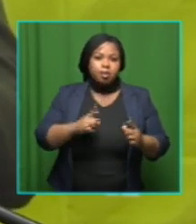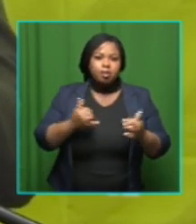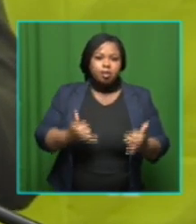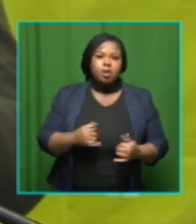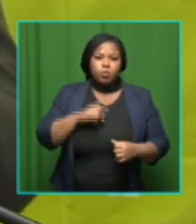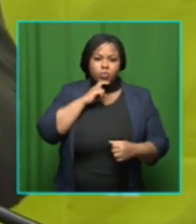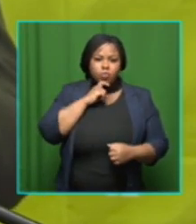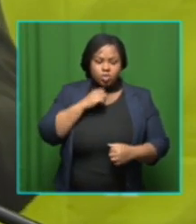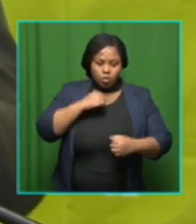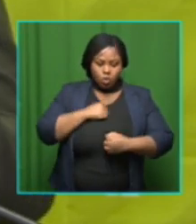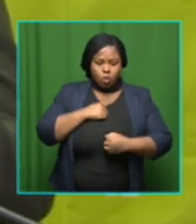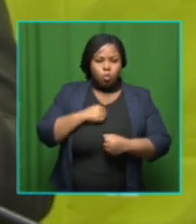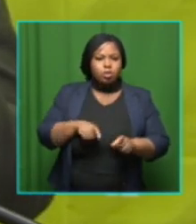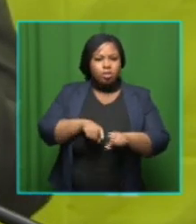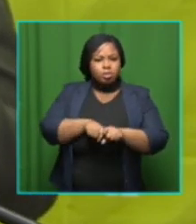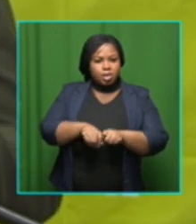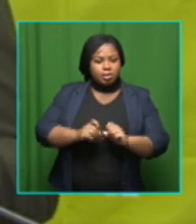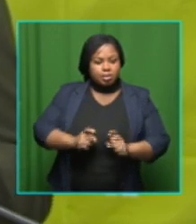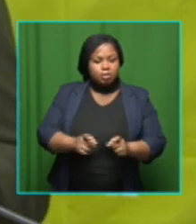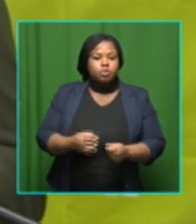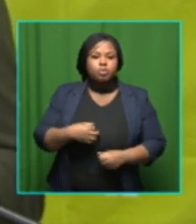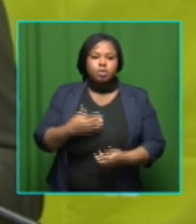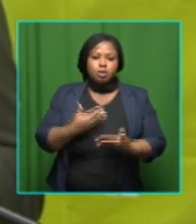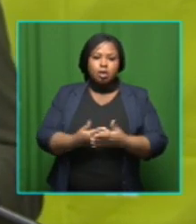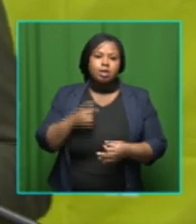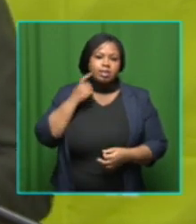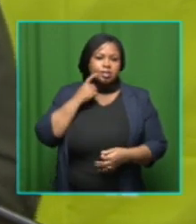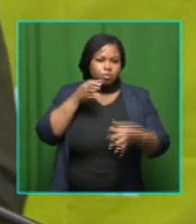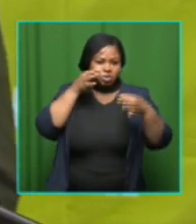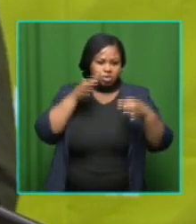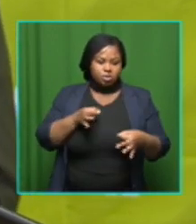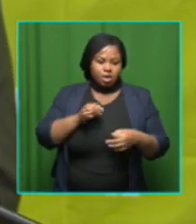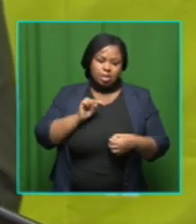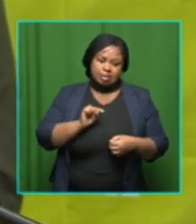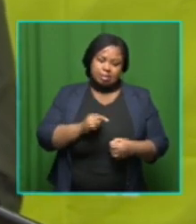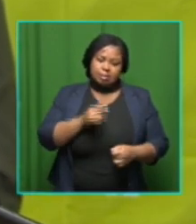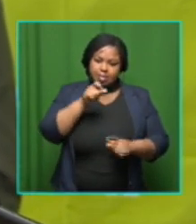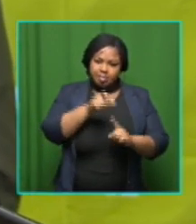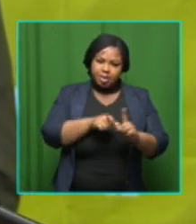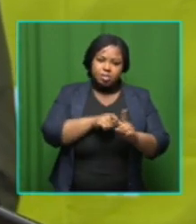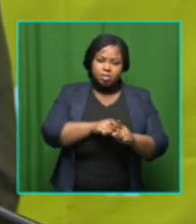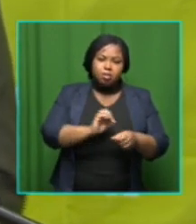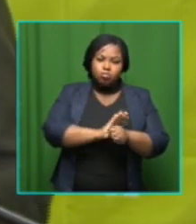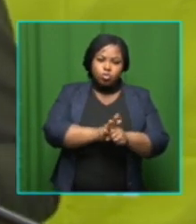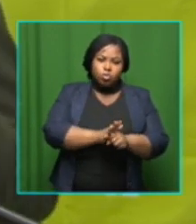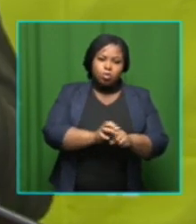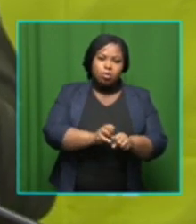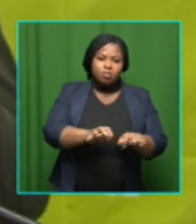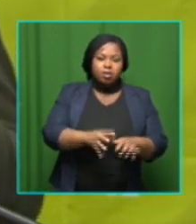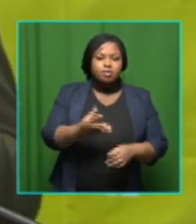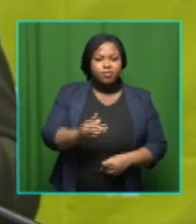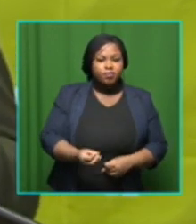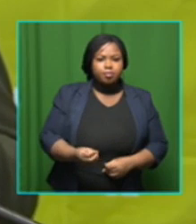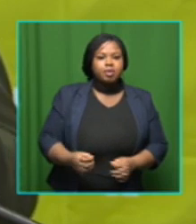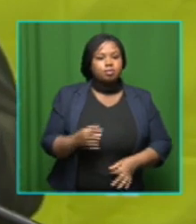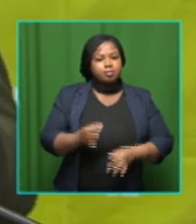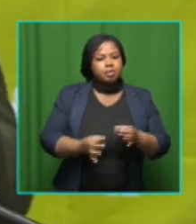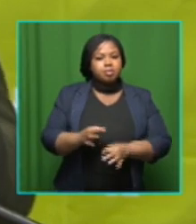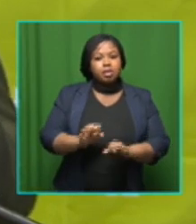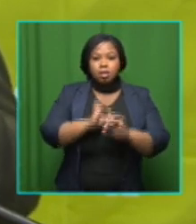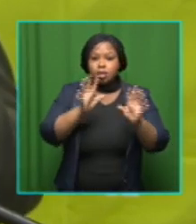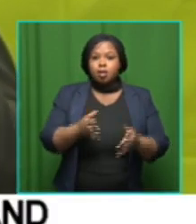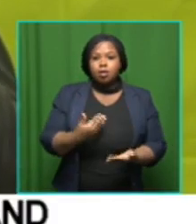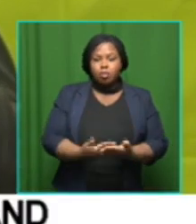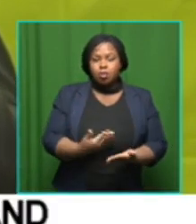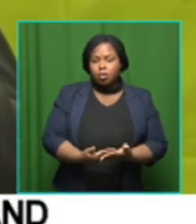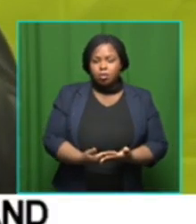simple decisions at the time and at the point when we see the patients. So it's important that we also clarify that for